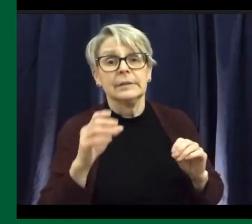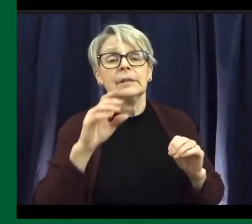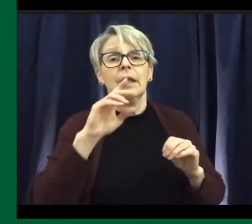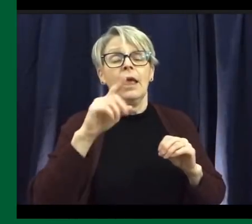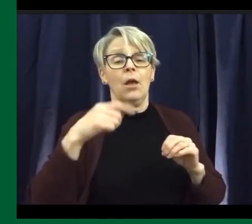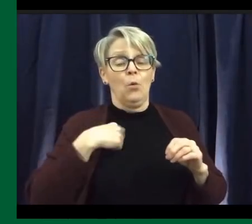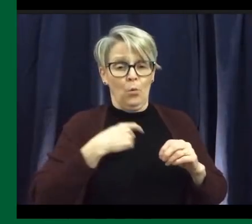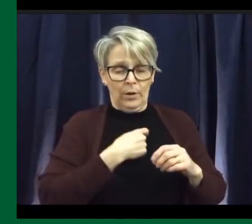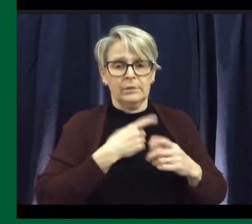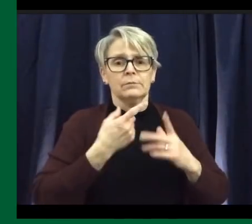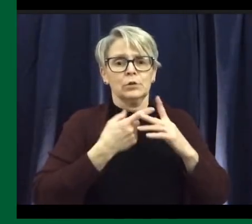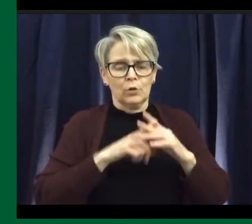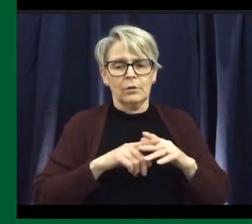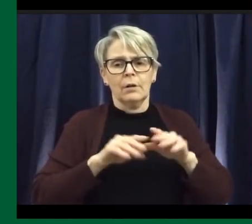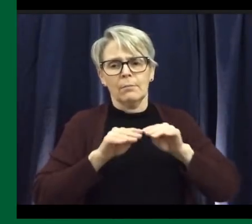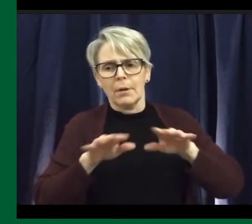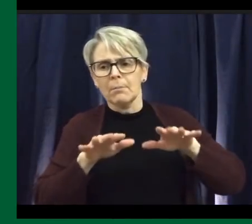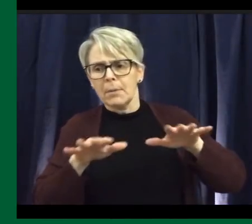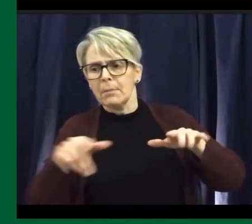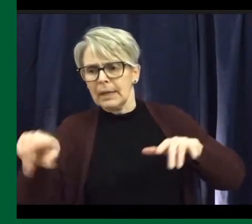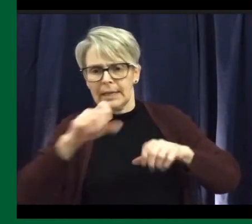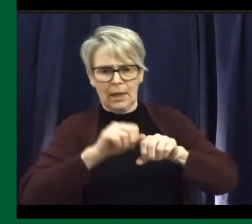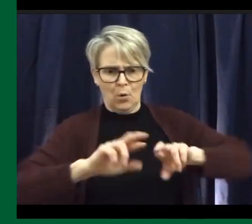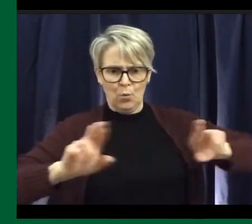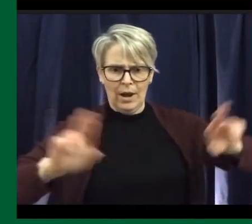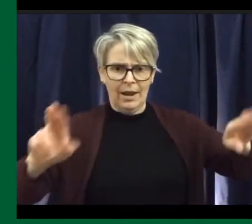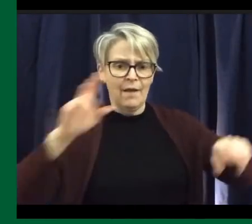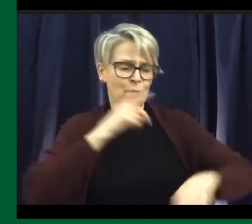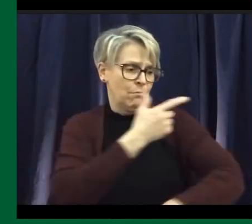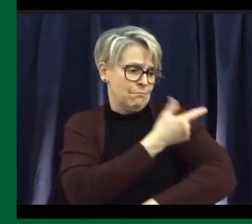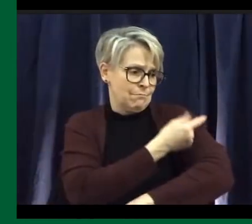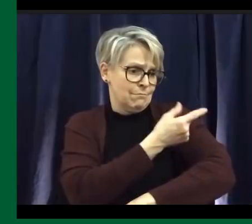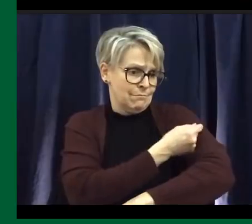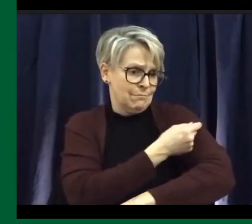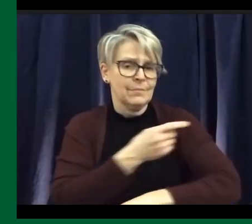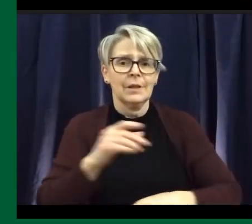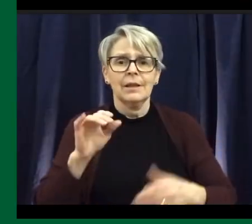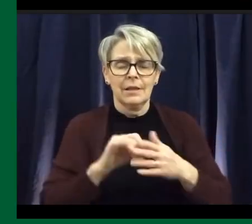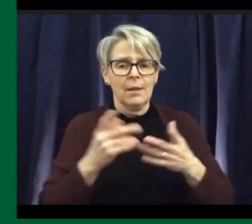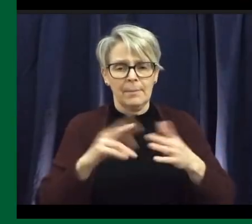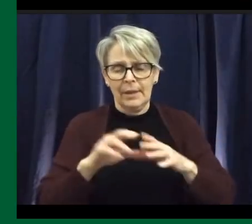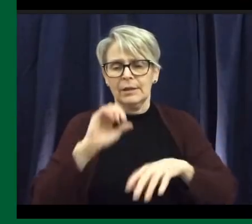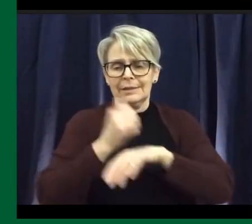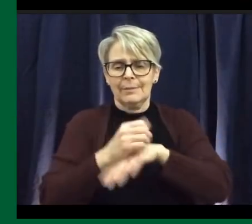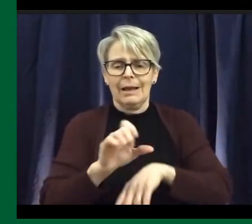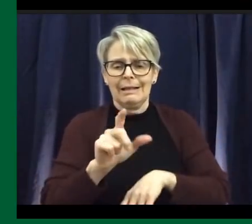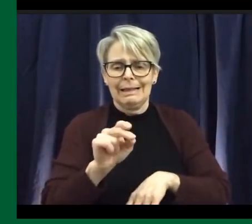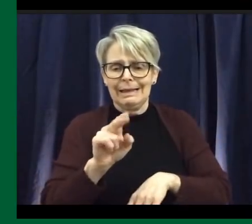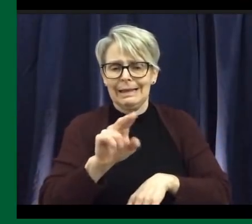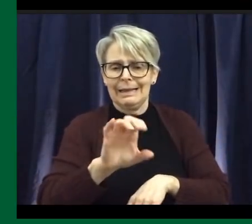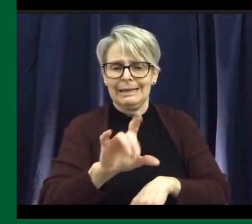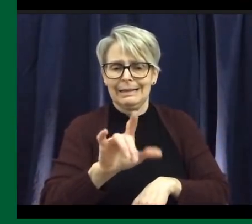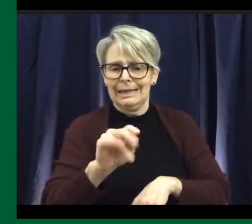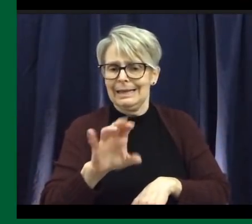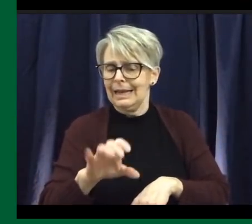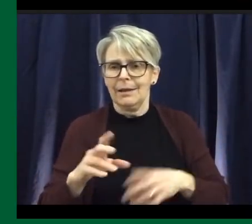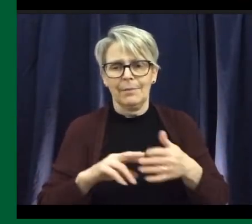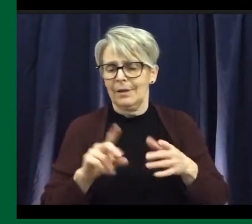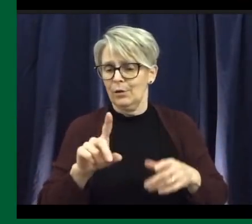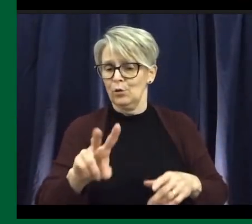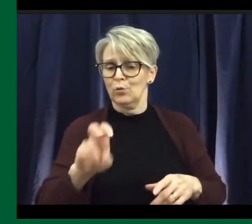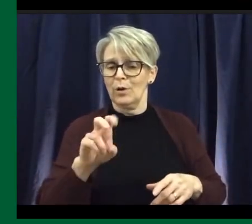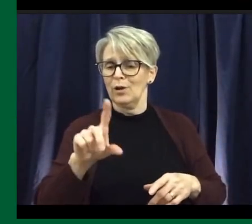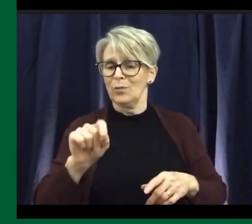building capacity for the vaccine program for phase 2, which includes mass vaccination clinics, over 220 plus sites across the